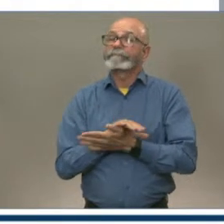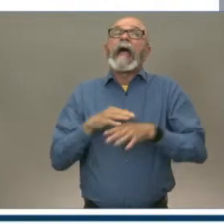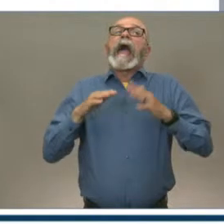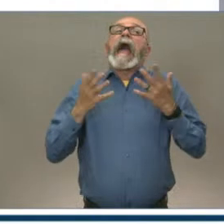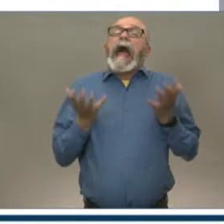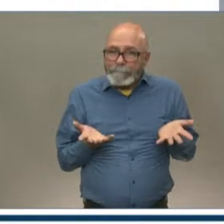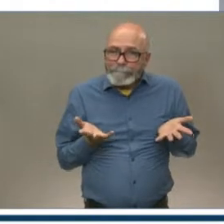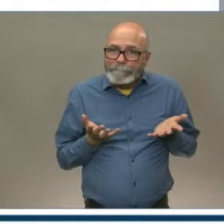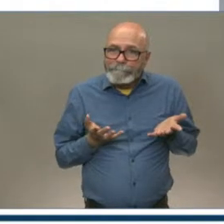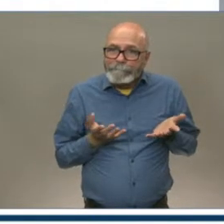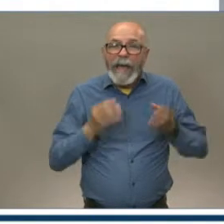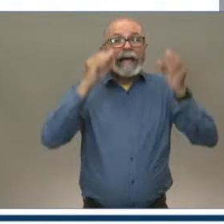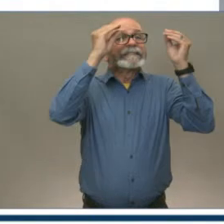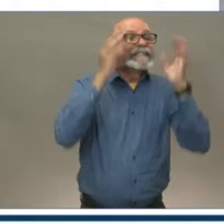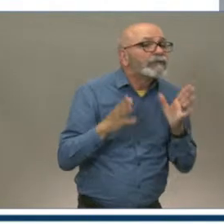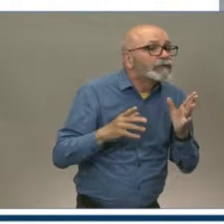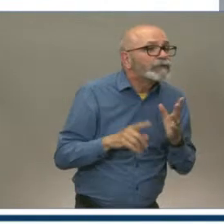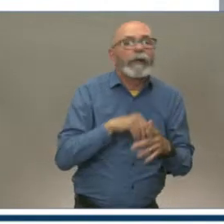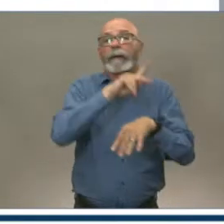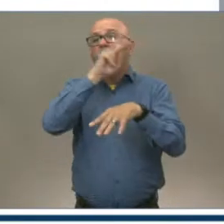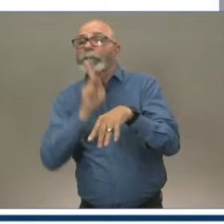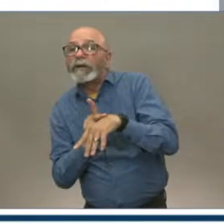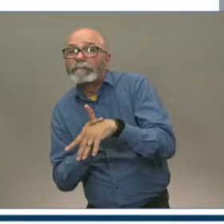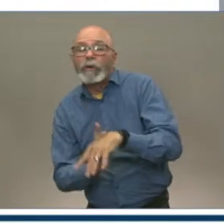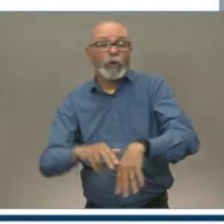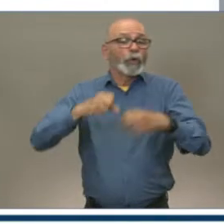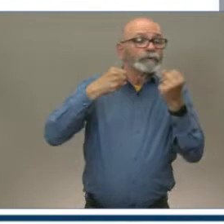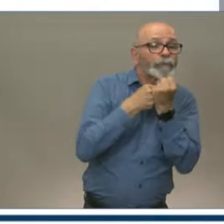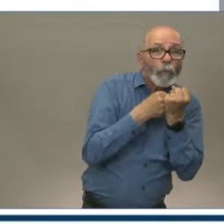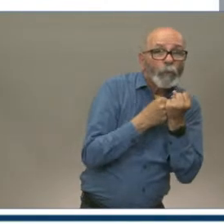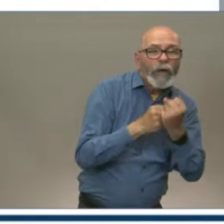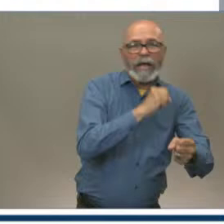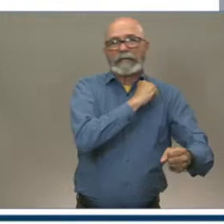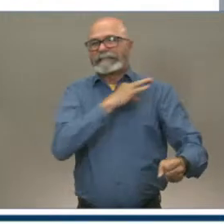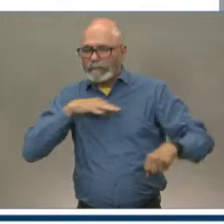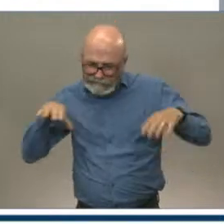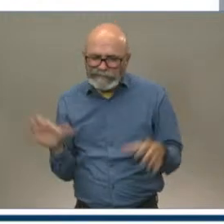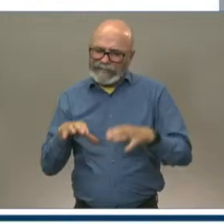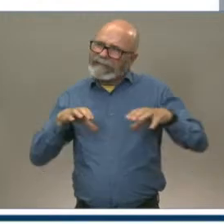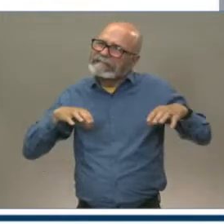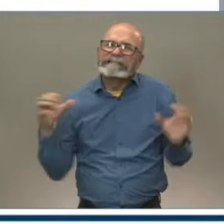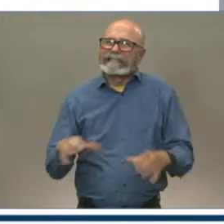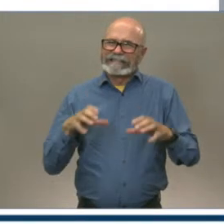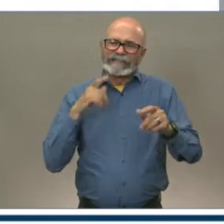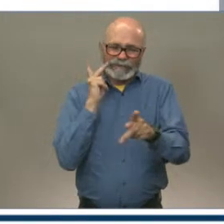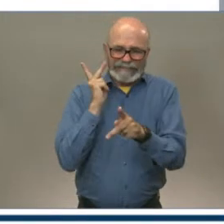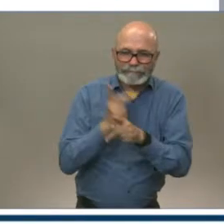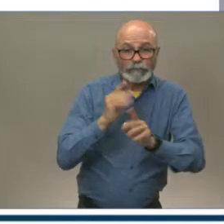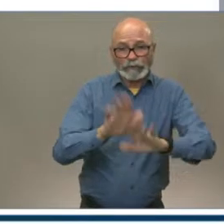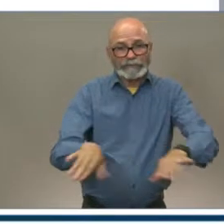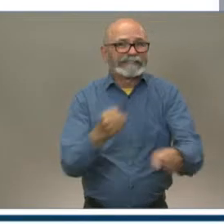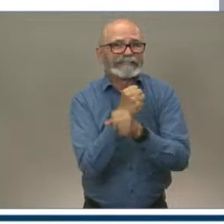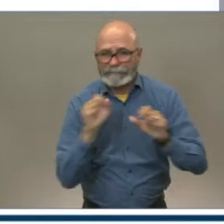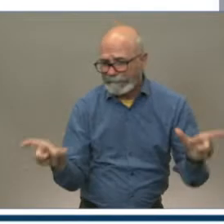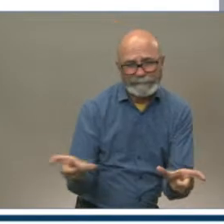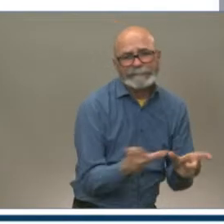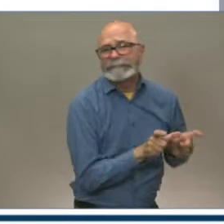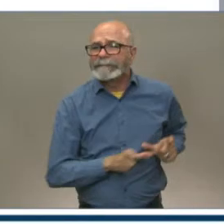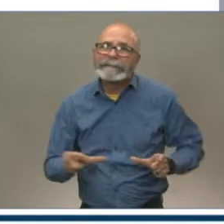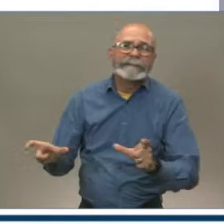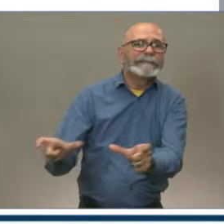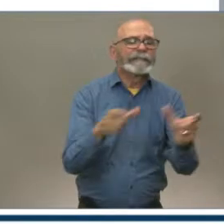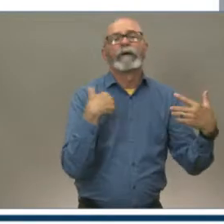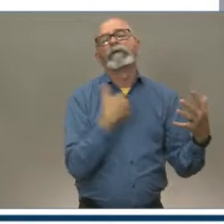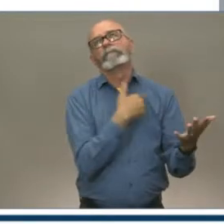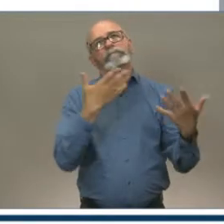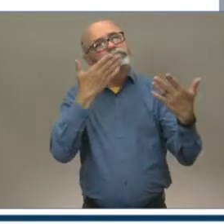the teachers and principals and support staff who are working hard to continue to keep our children and our schools safe. But